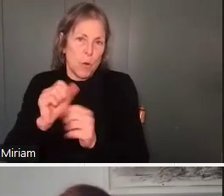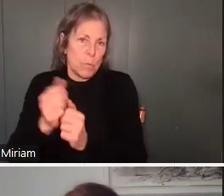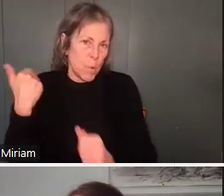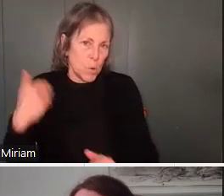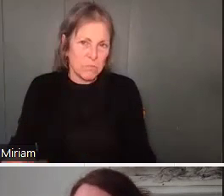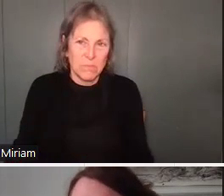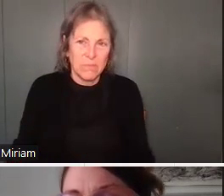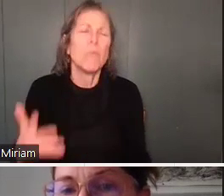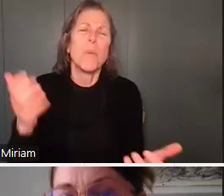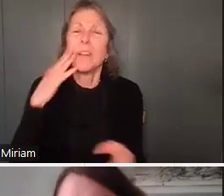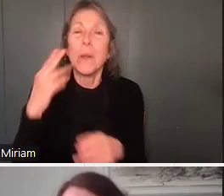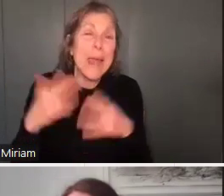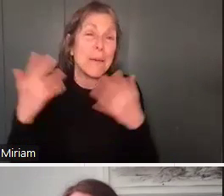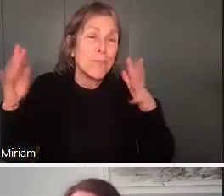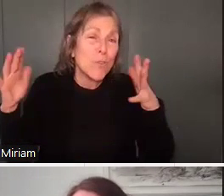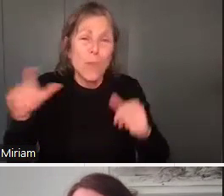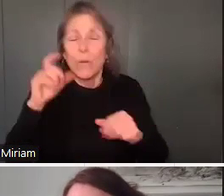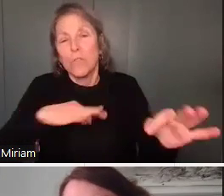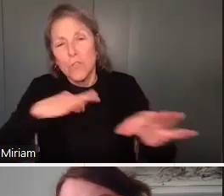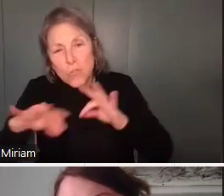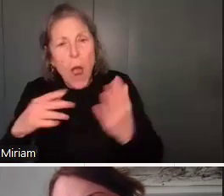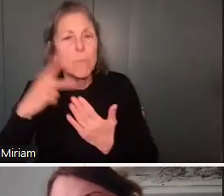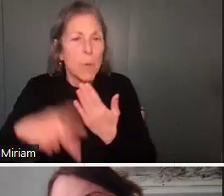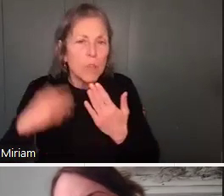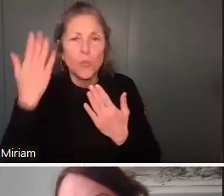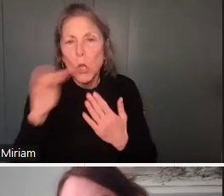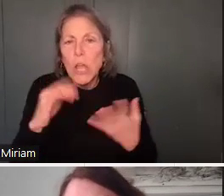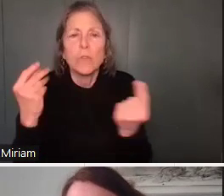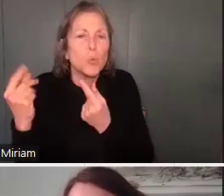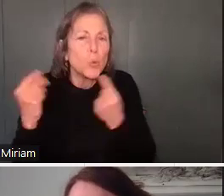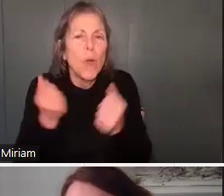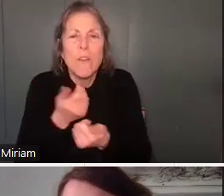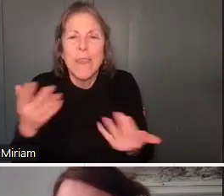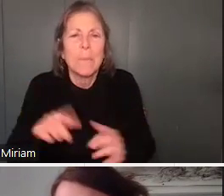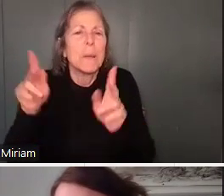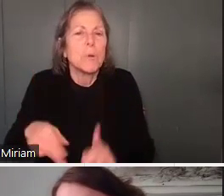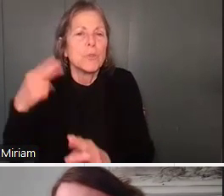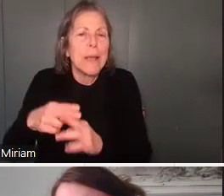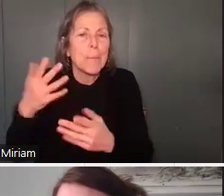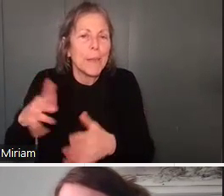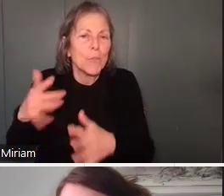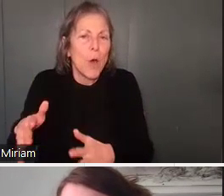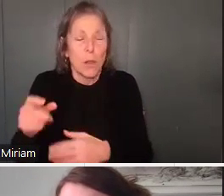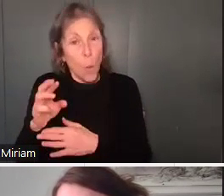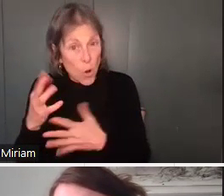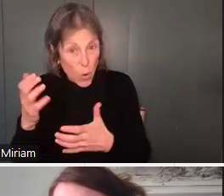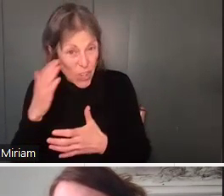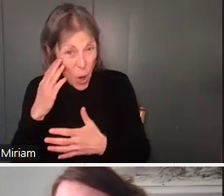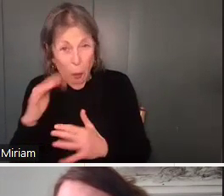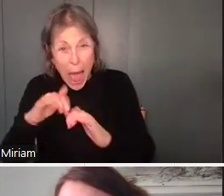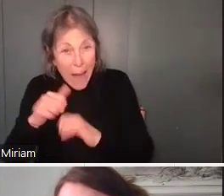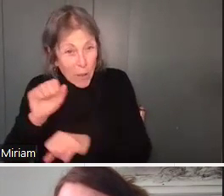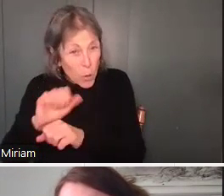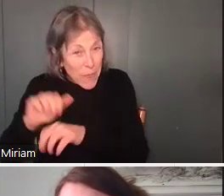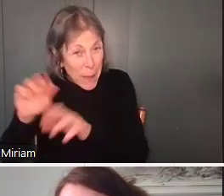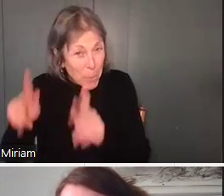We just want to know a name, right? They don't have to describe the project or what Right. capacity they work with the person, or how do people feel about that? That seems